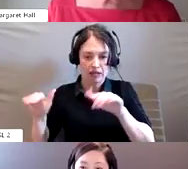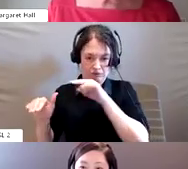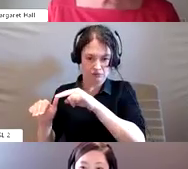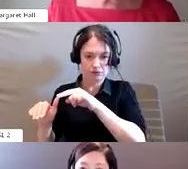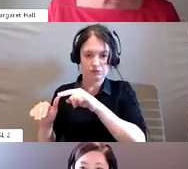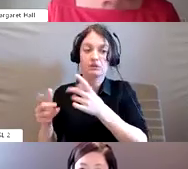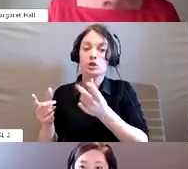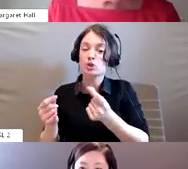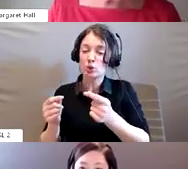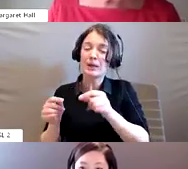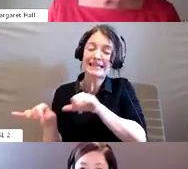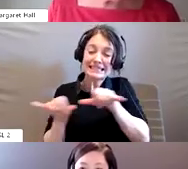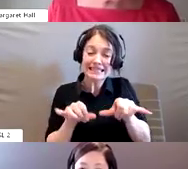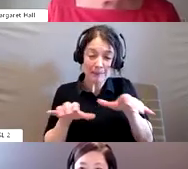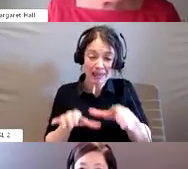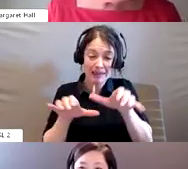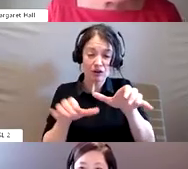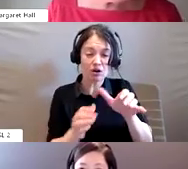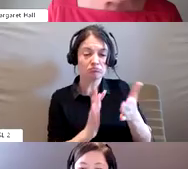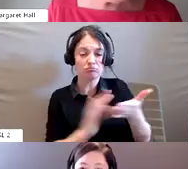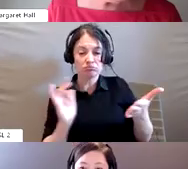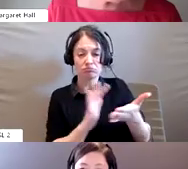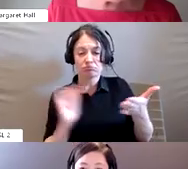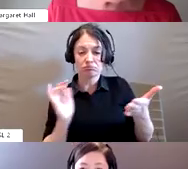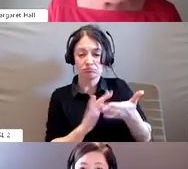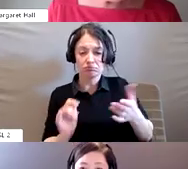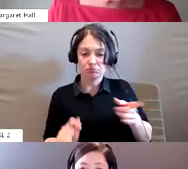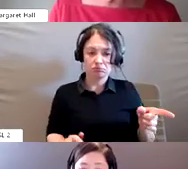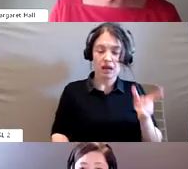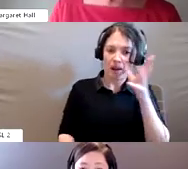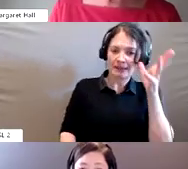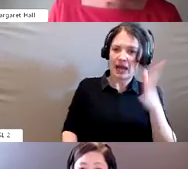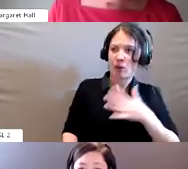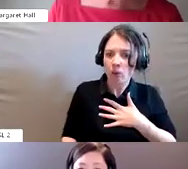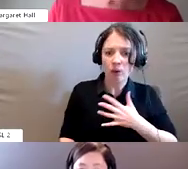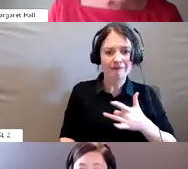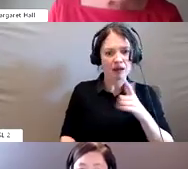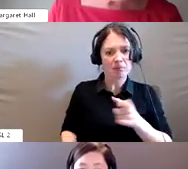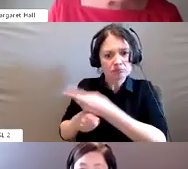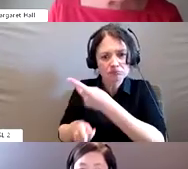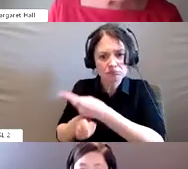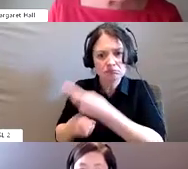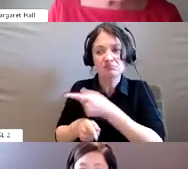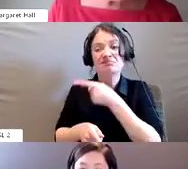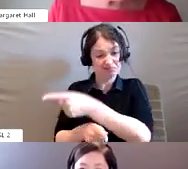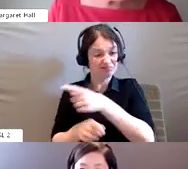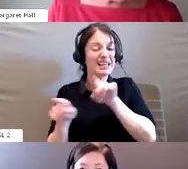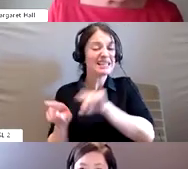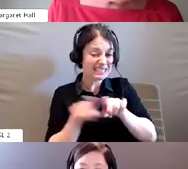of coercive control to leverage the filial relationship dynamics to achieve many of the same